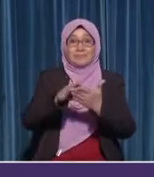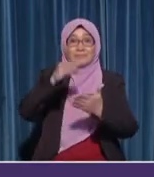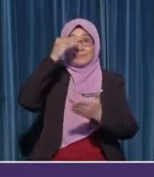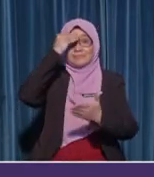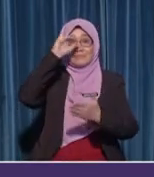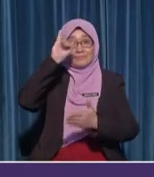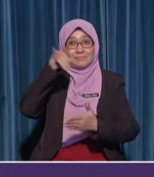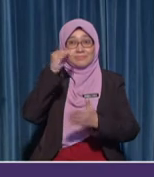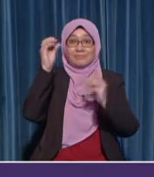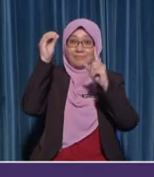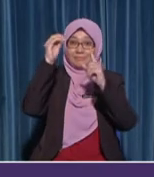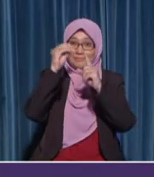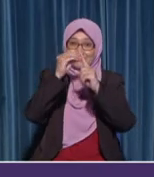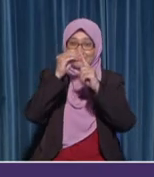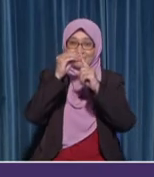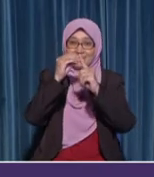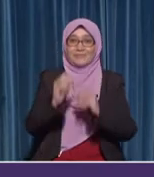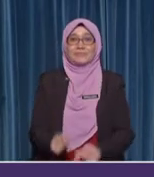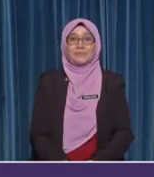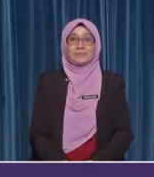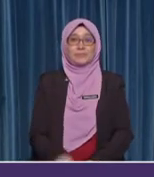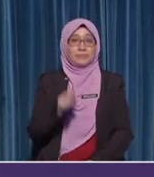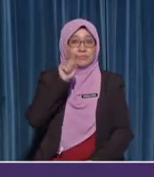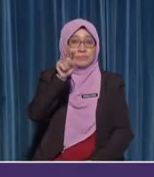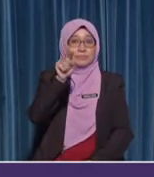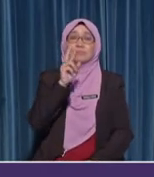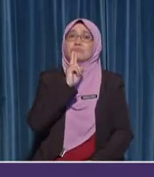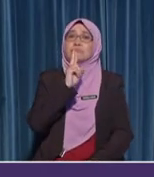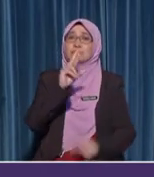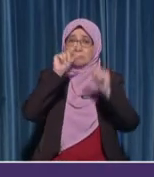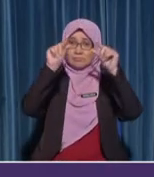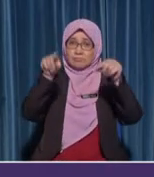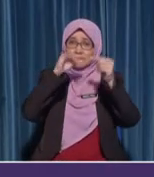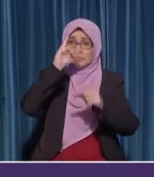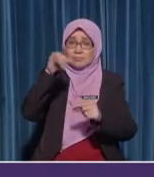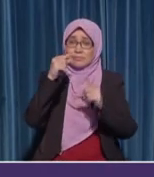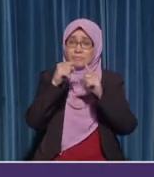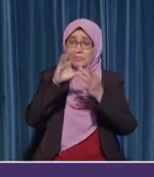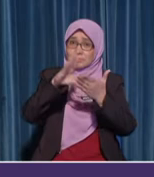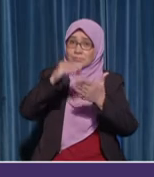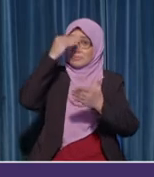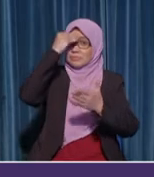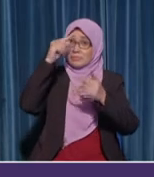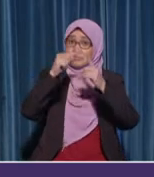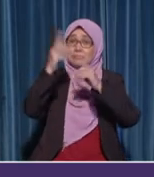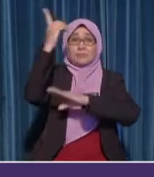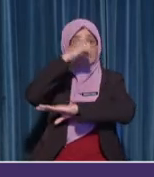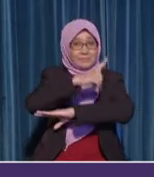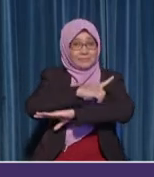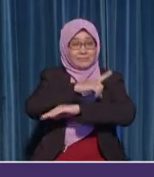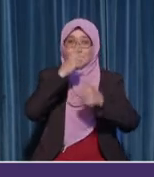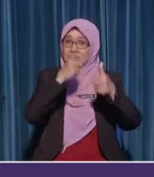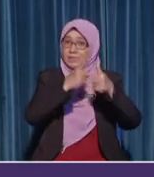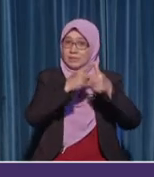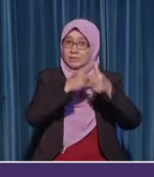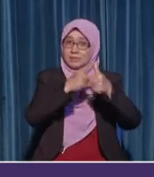objectives, which you are going to learn for today. First,